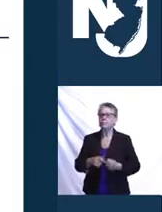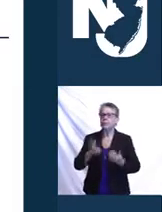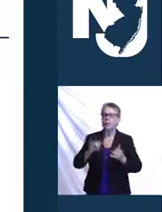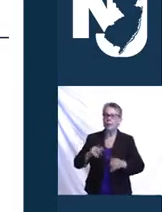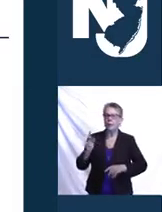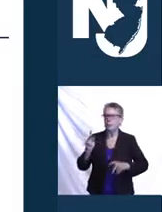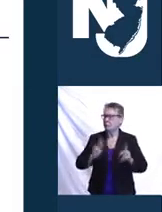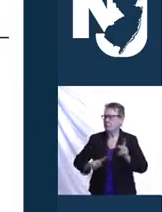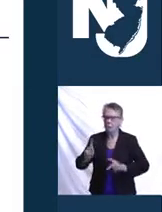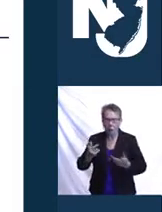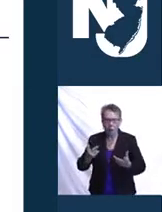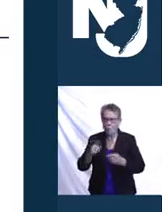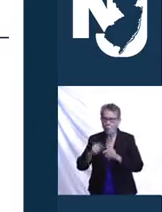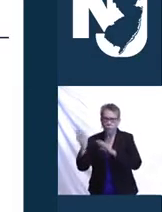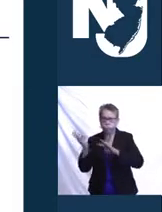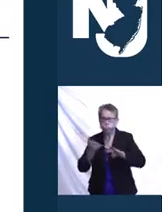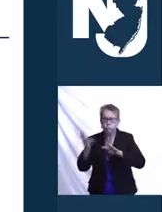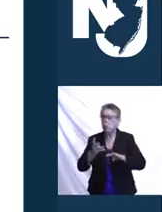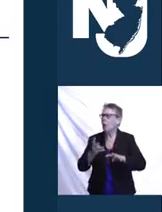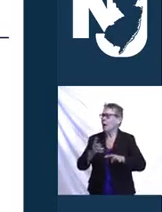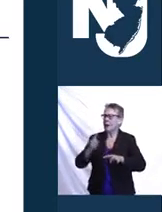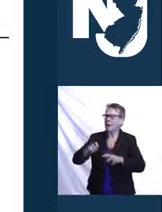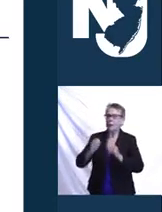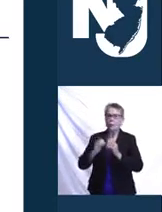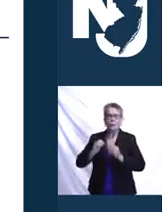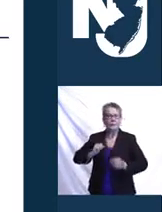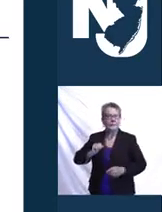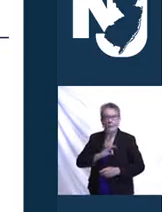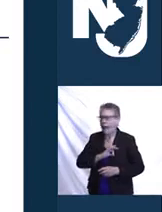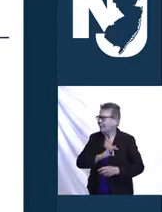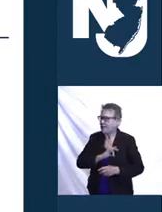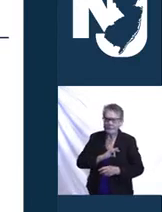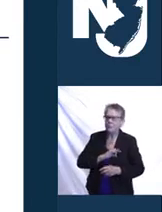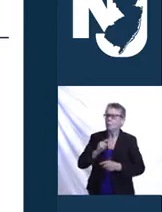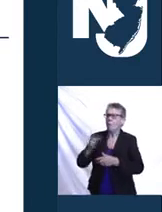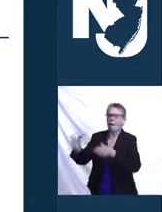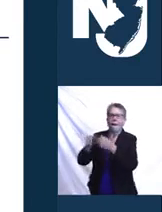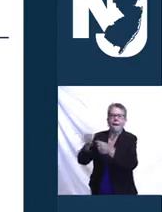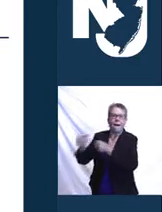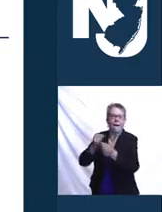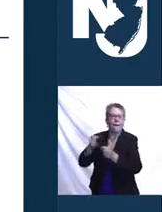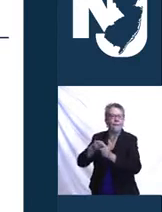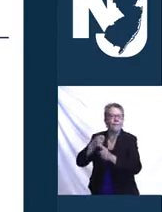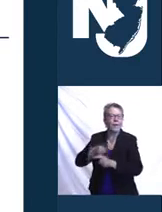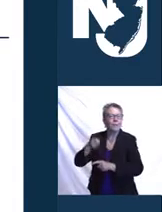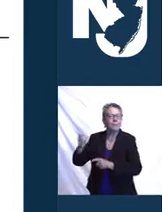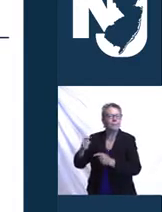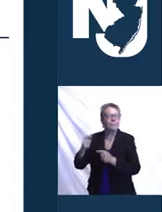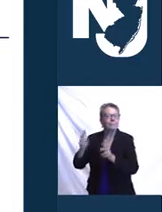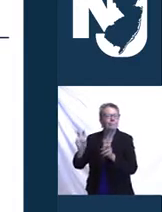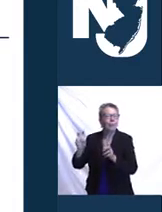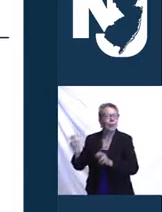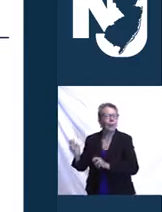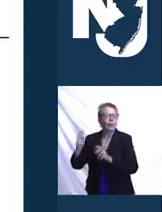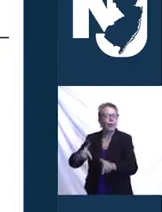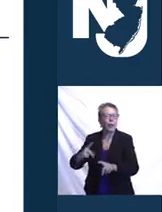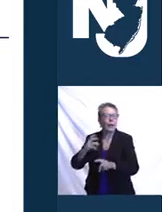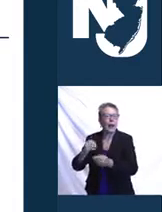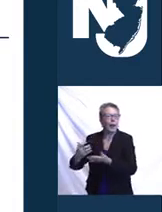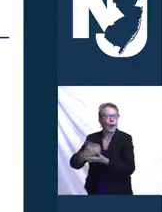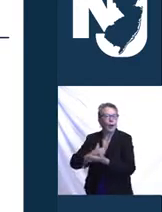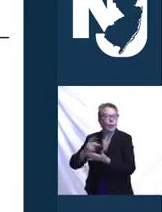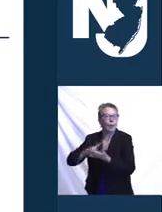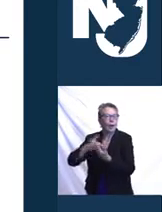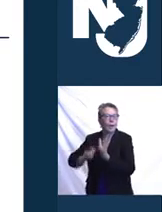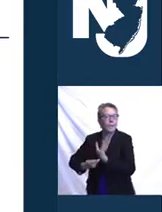bring on 3 new administrative specialists to keep things going. The funds he received through Return and Earn made sure Princeton